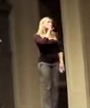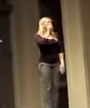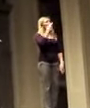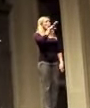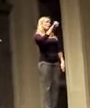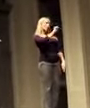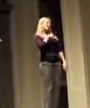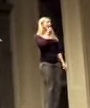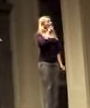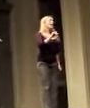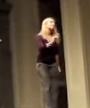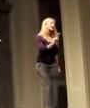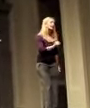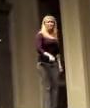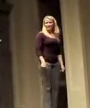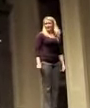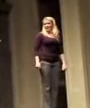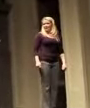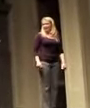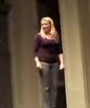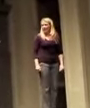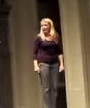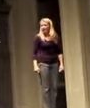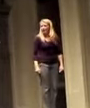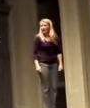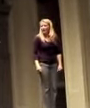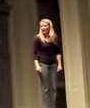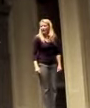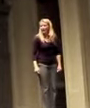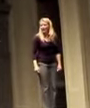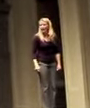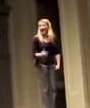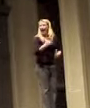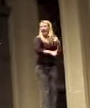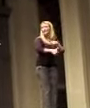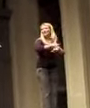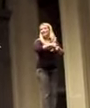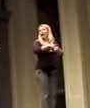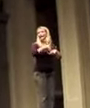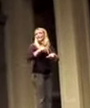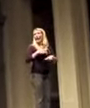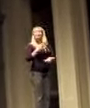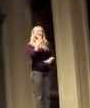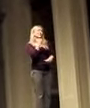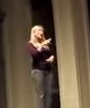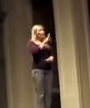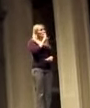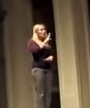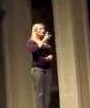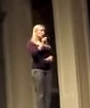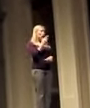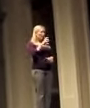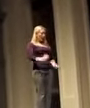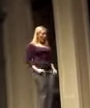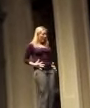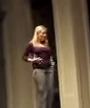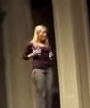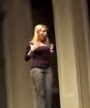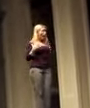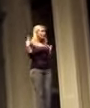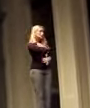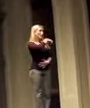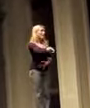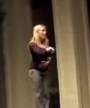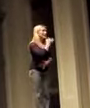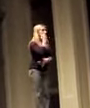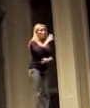The Notebook at least once a month and shed little bitch tears every time. I've got little bitch nerves up and down every part of my body, so don't hurt me unless